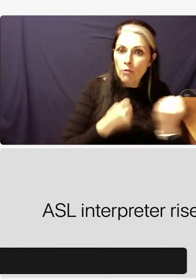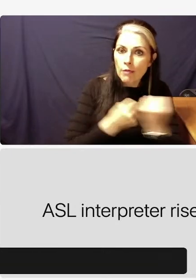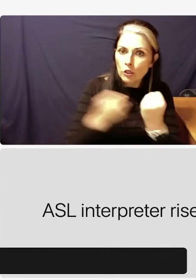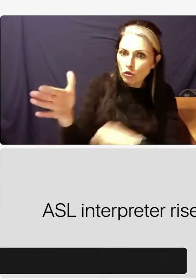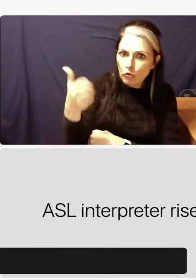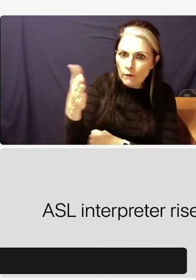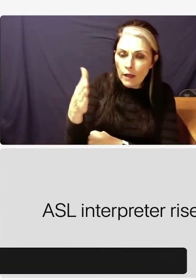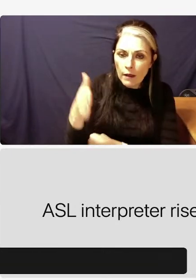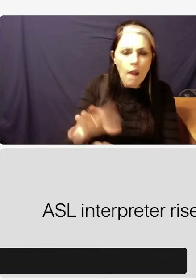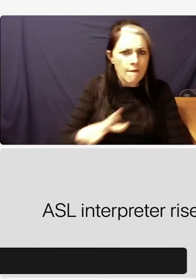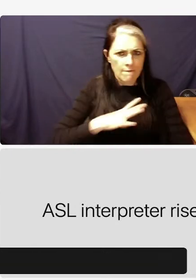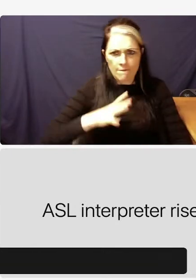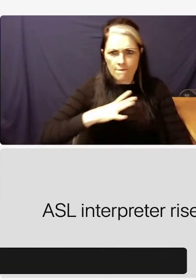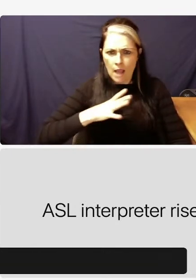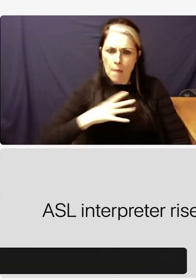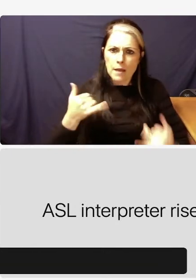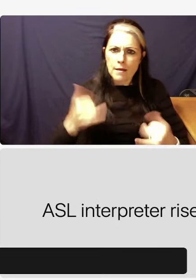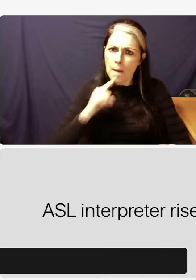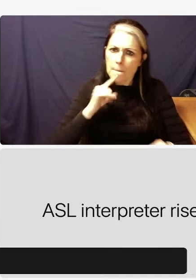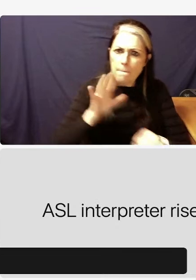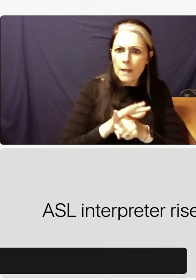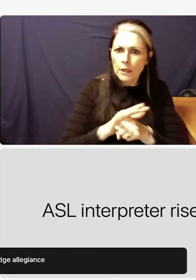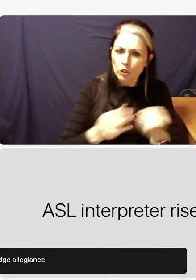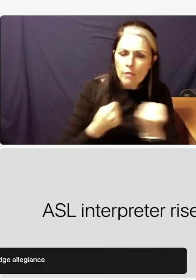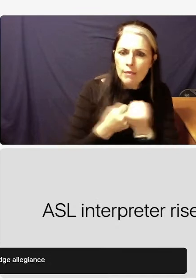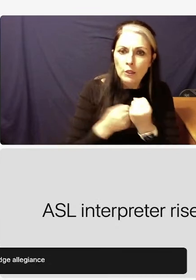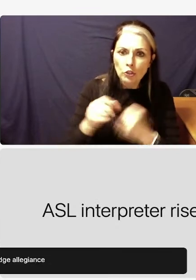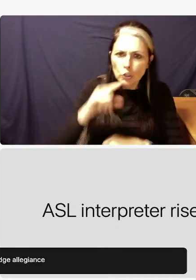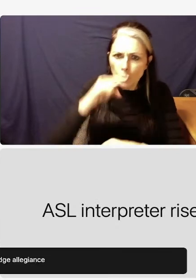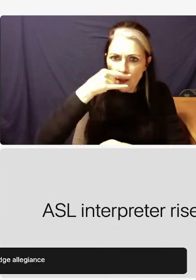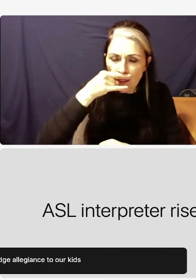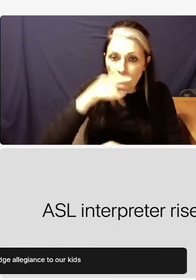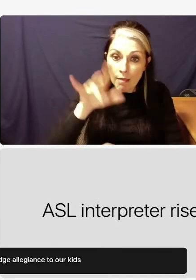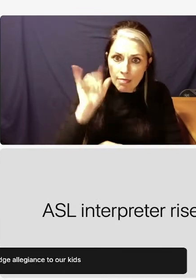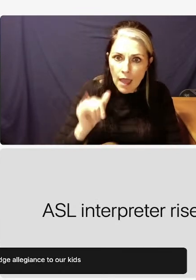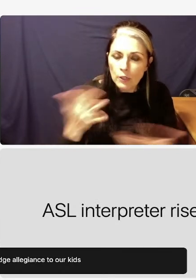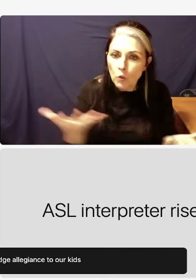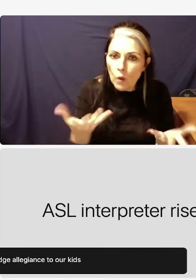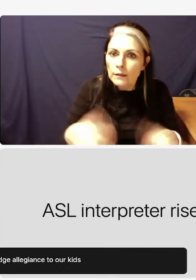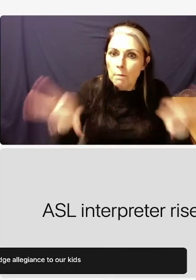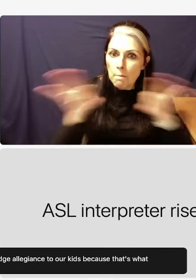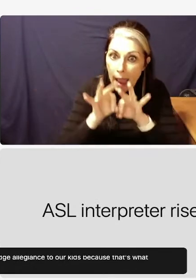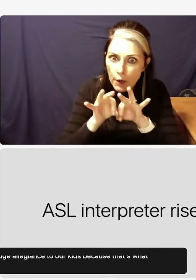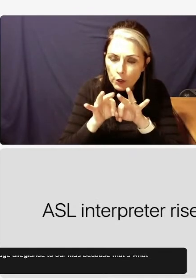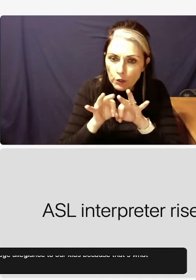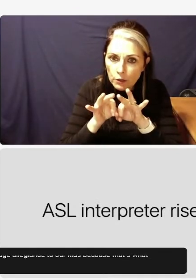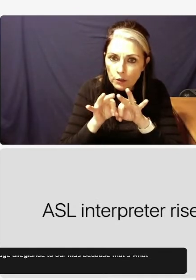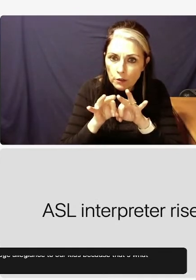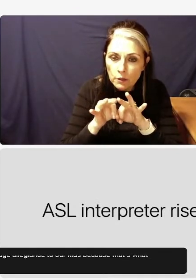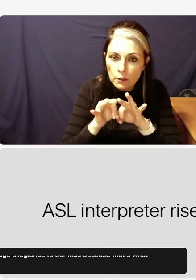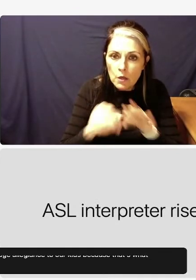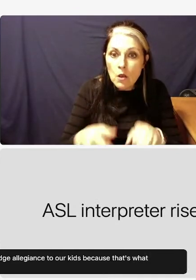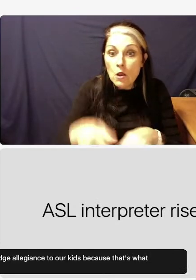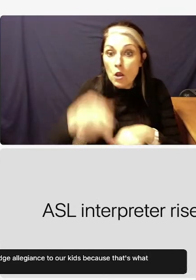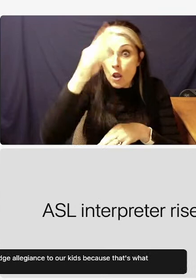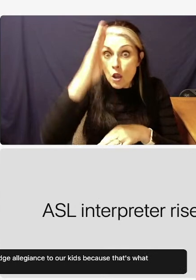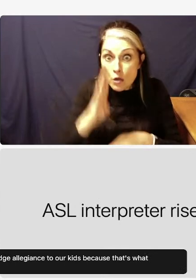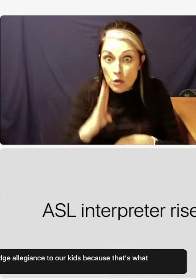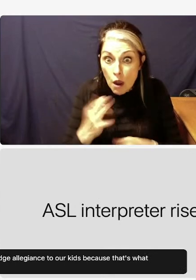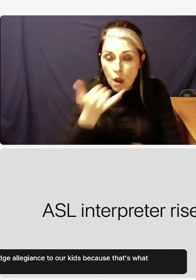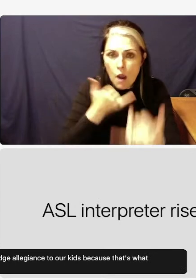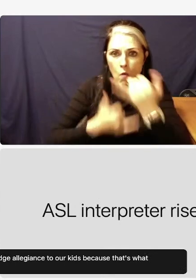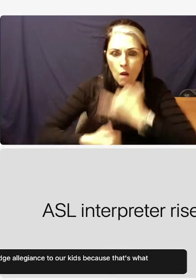that's all well and fine but why don't we pledge allegiance to our kids because that's what matters yeah so god forbid if bodies fall on your